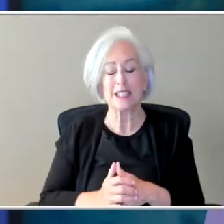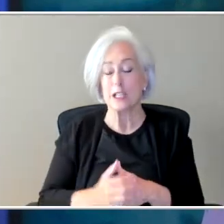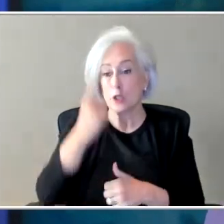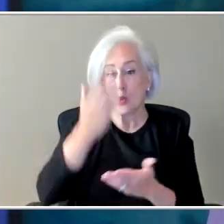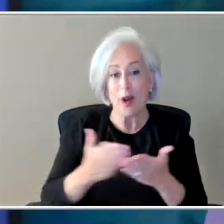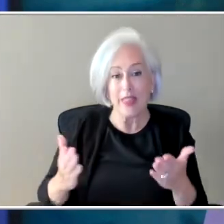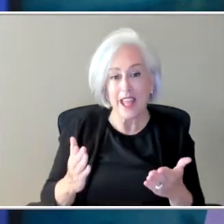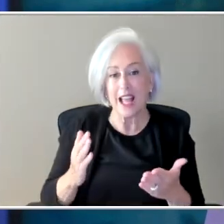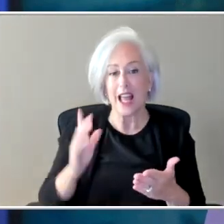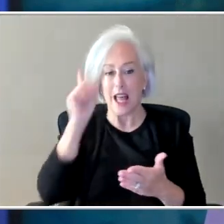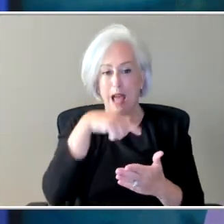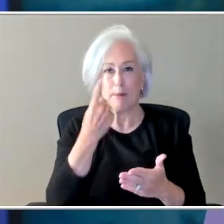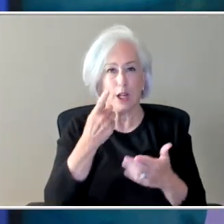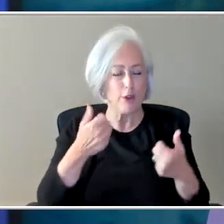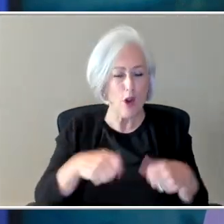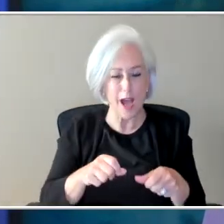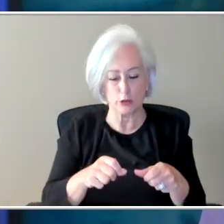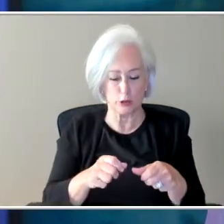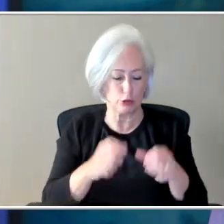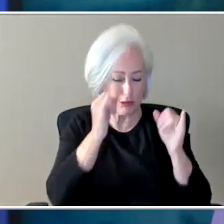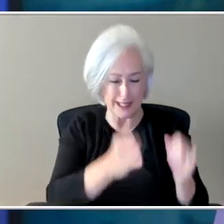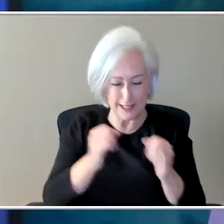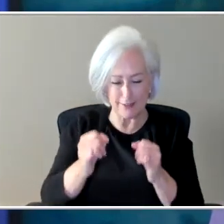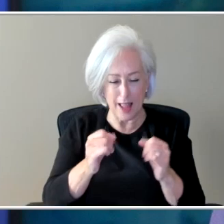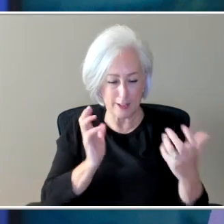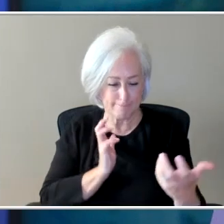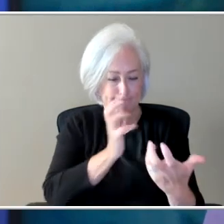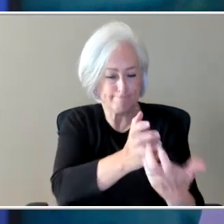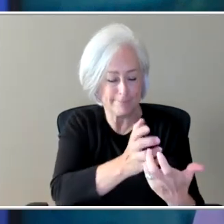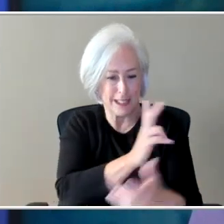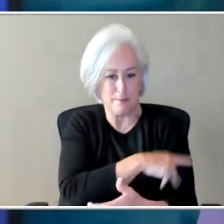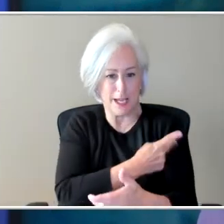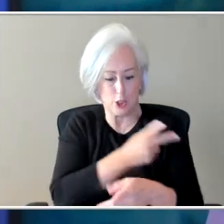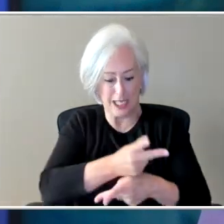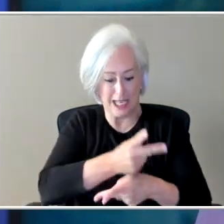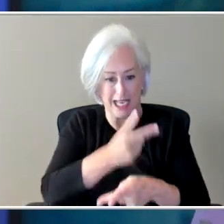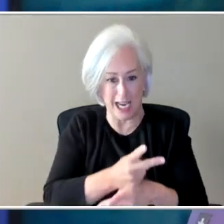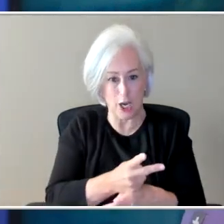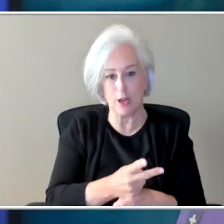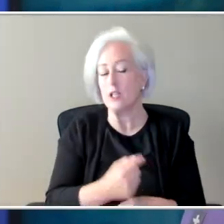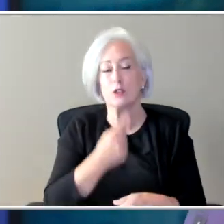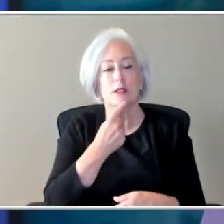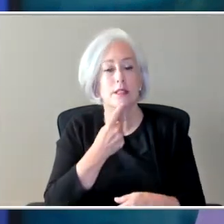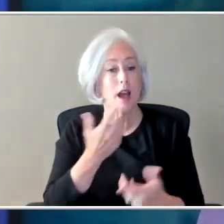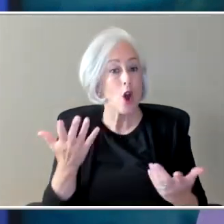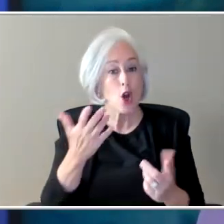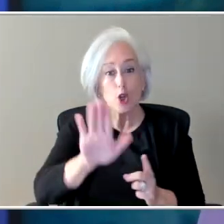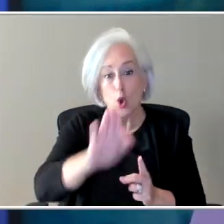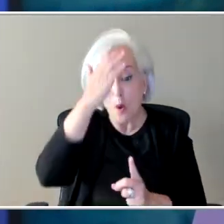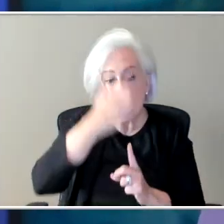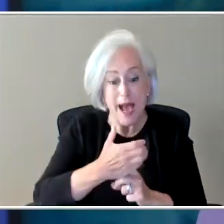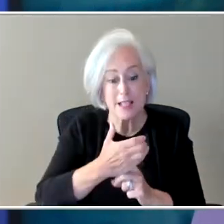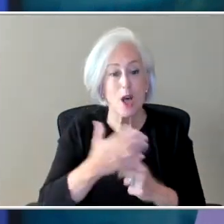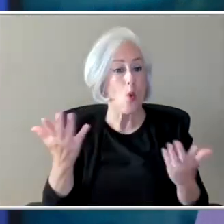individualize care for patients. And so one thing is giving these kids a decision, and hey, what do you want your mask to look like? They don't get many decisions once they've been